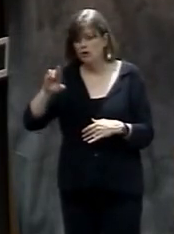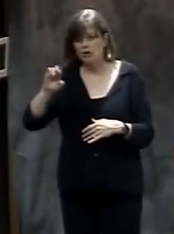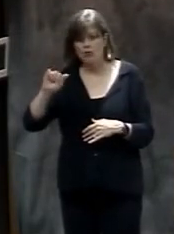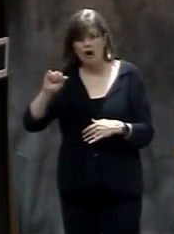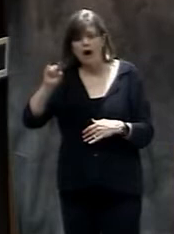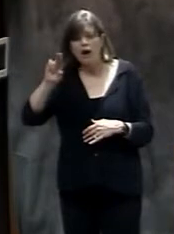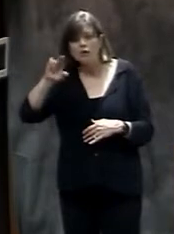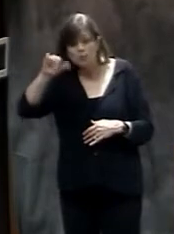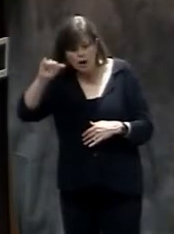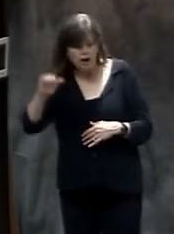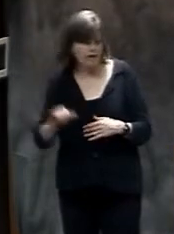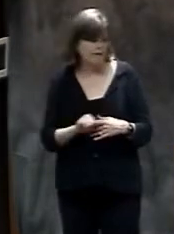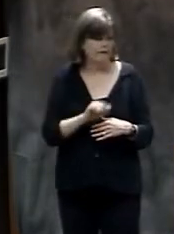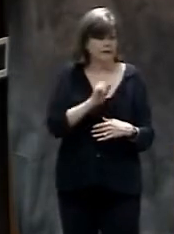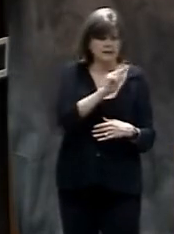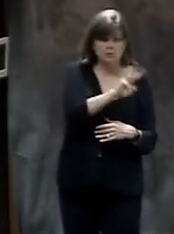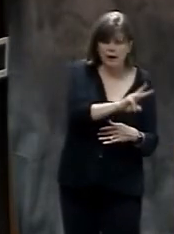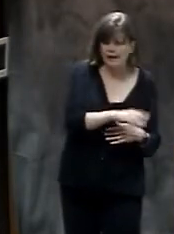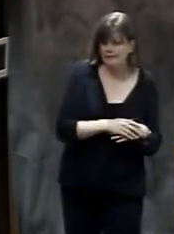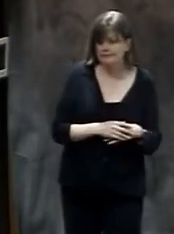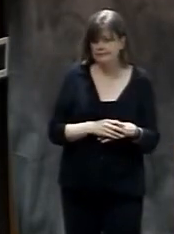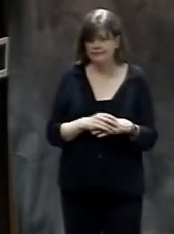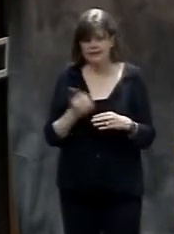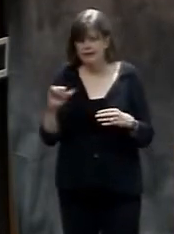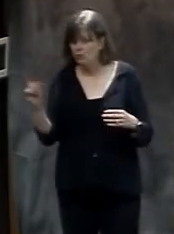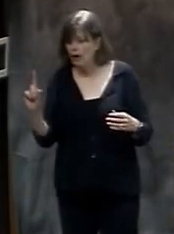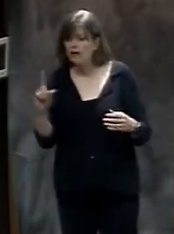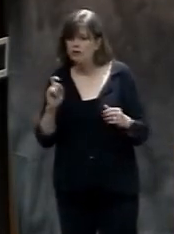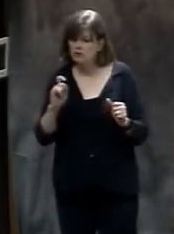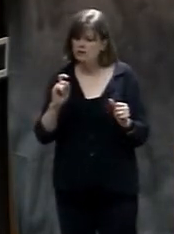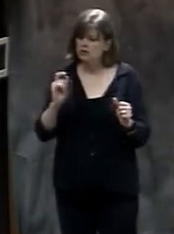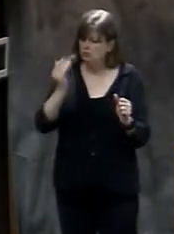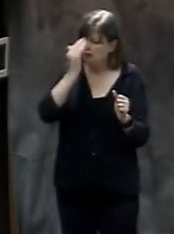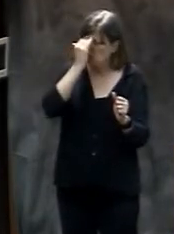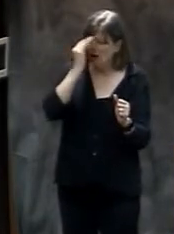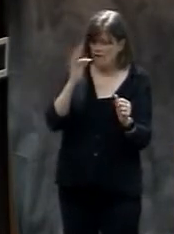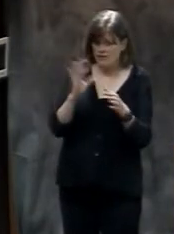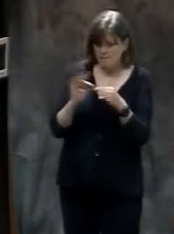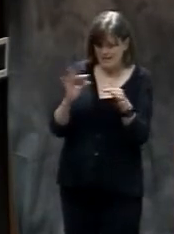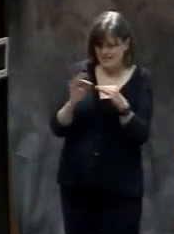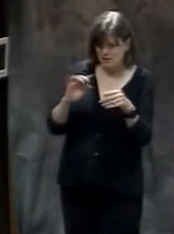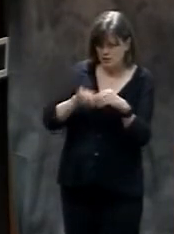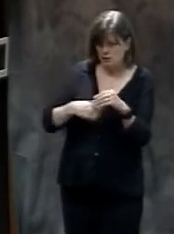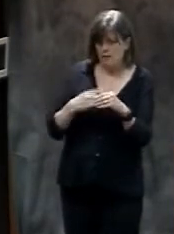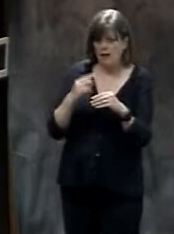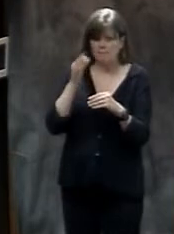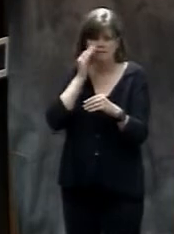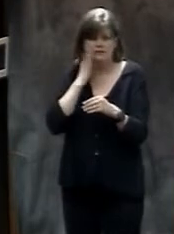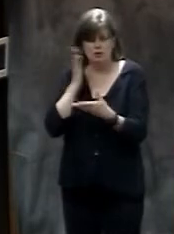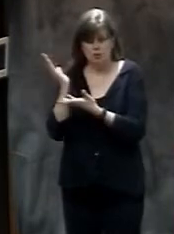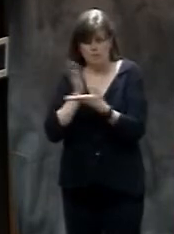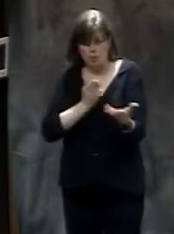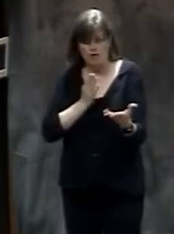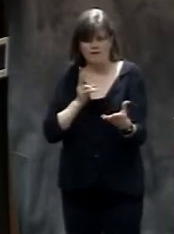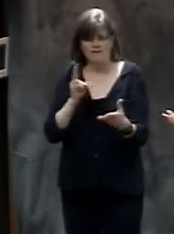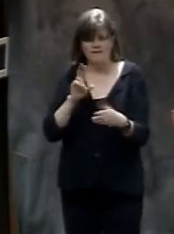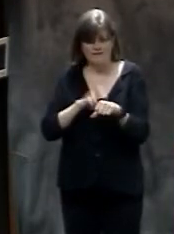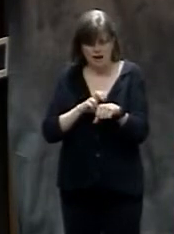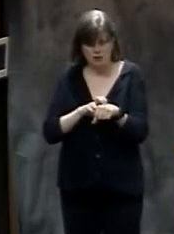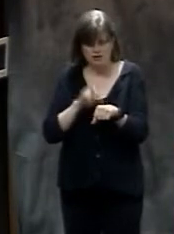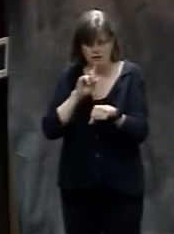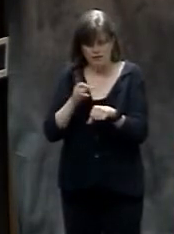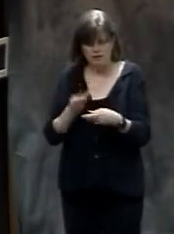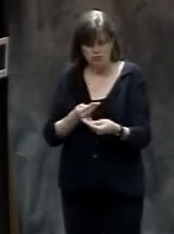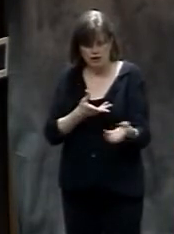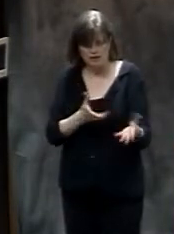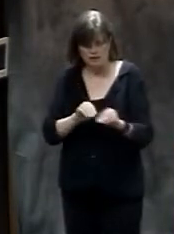health messages that are out there about mosquito-borne viruses that are being transmitted. At home, you also can